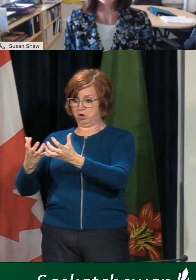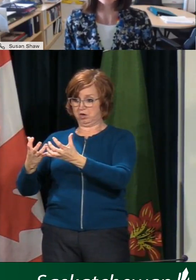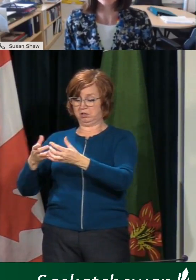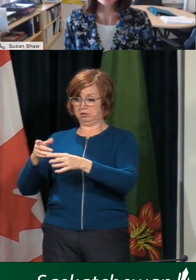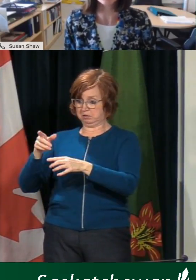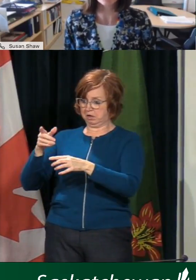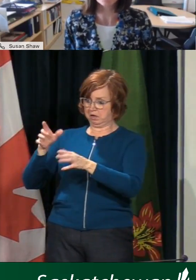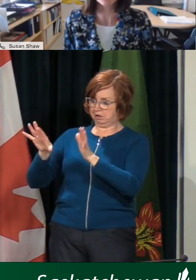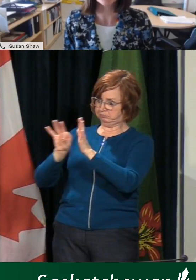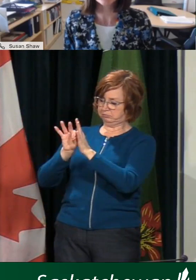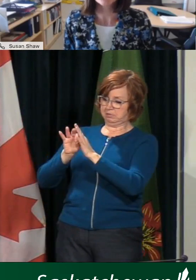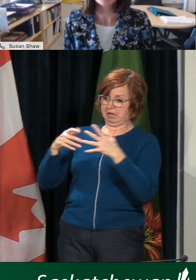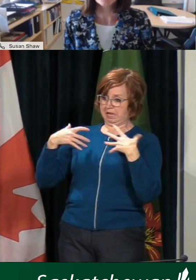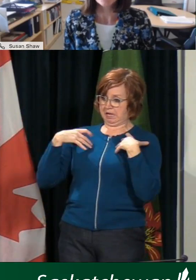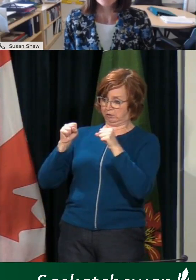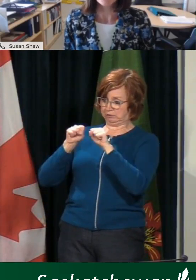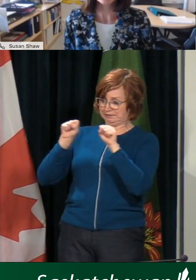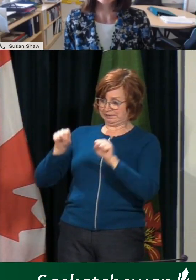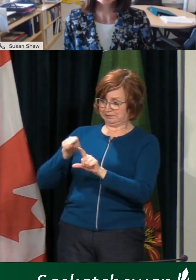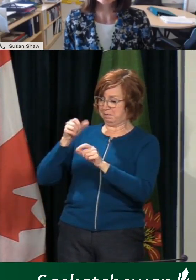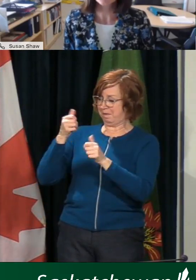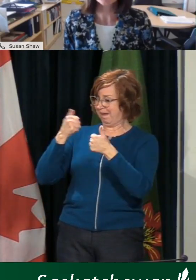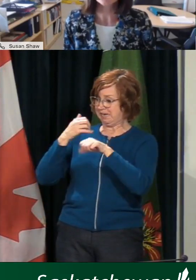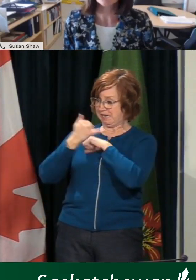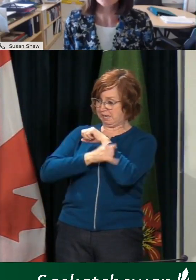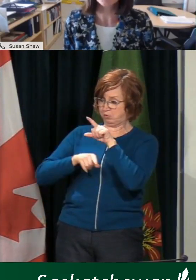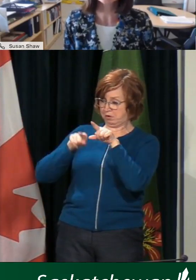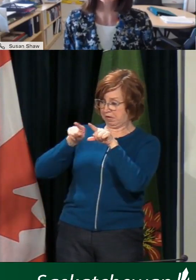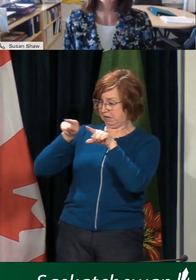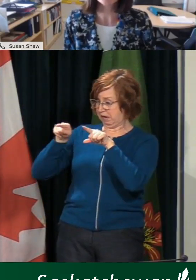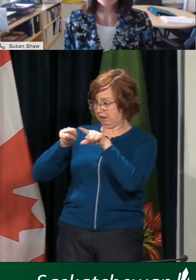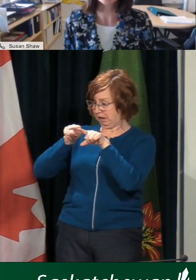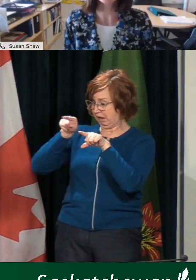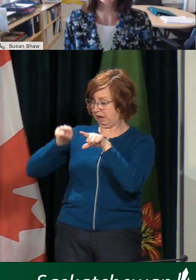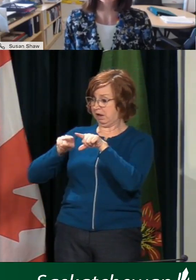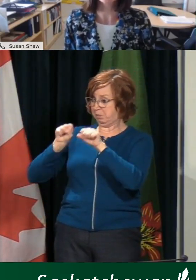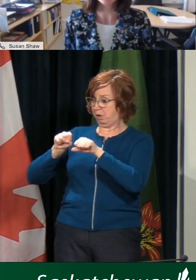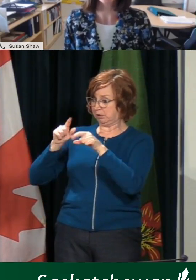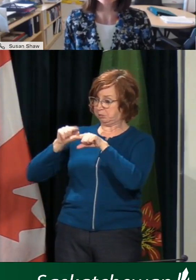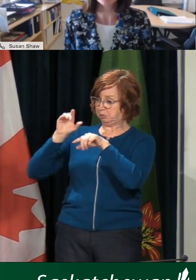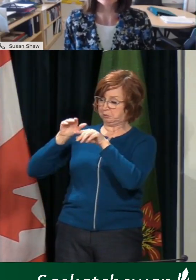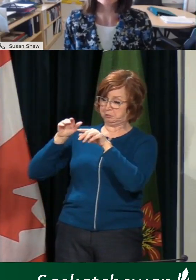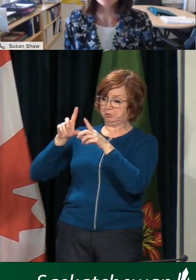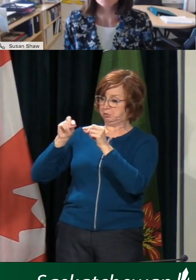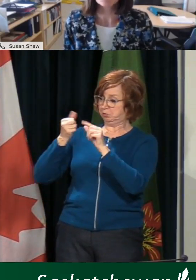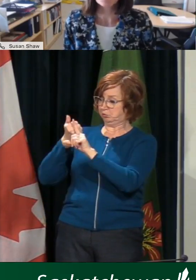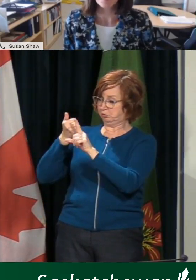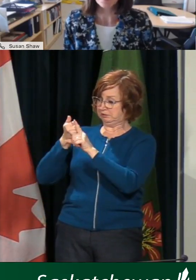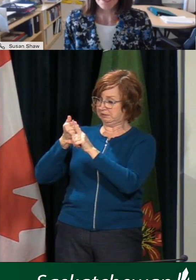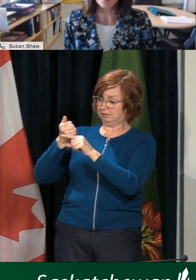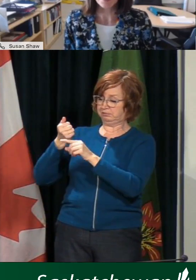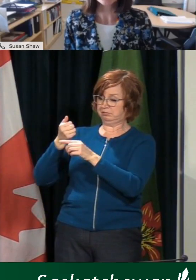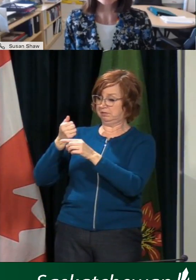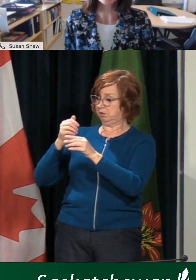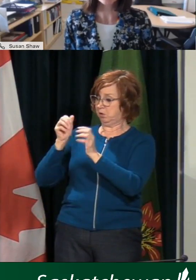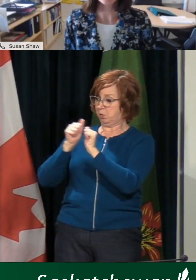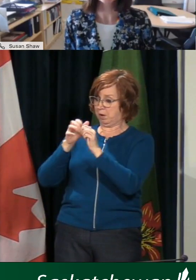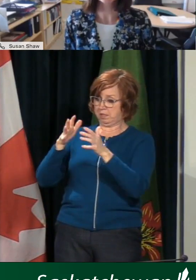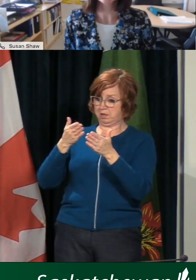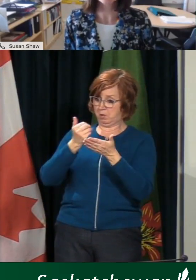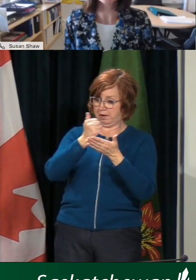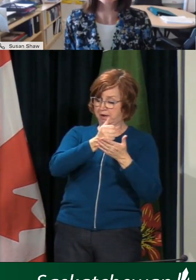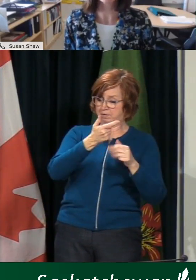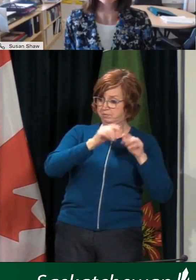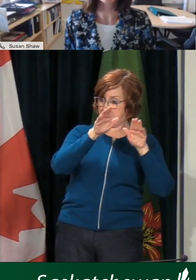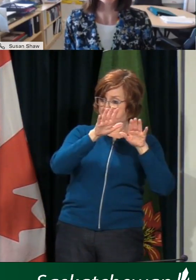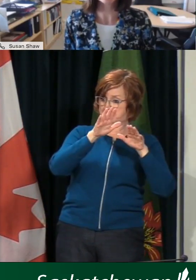without the help of the public. And in Saskatchewan, we have done so well to flatten the curve. And now, as plans are put in